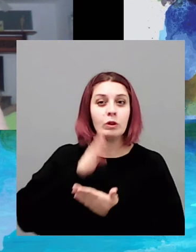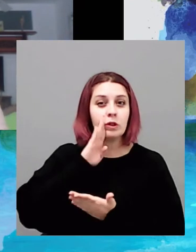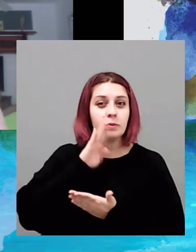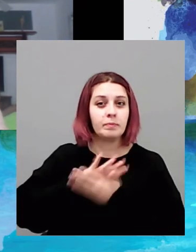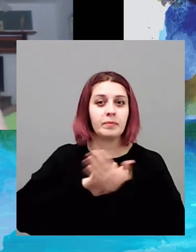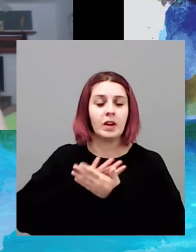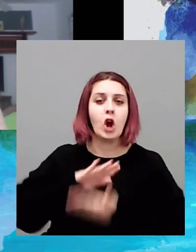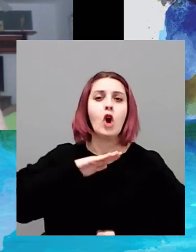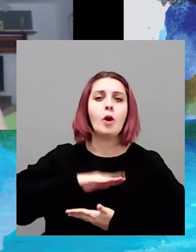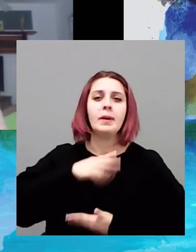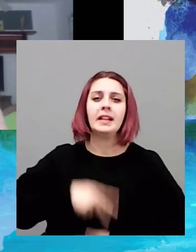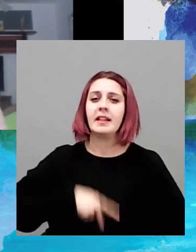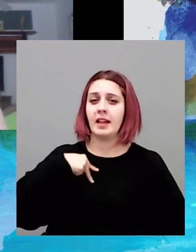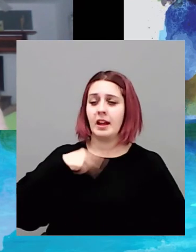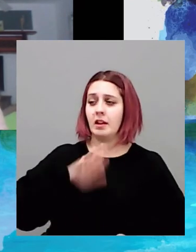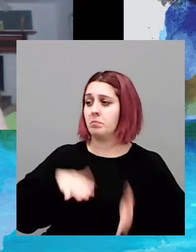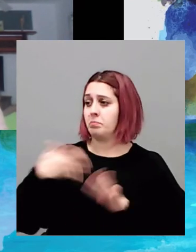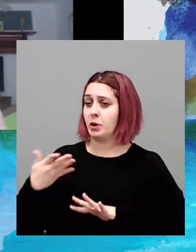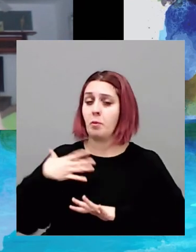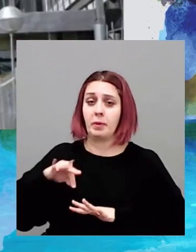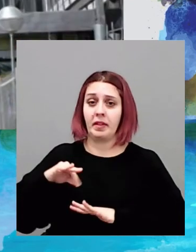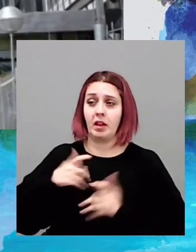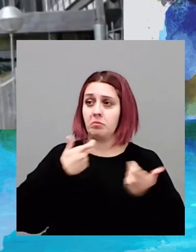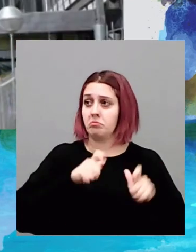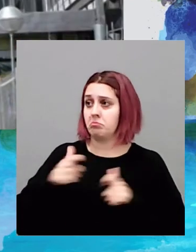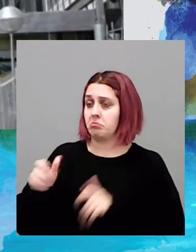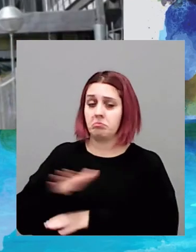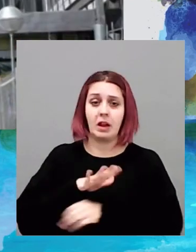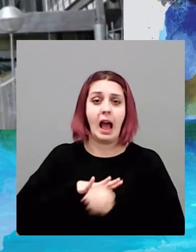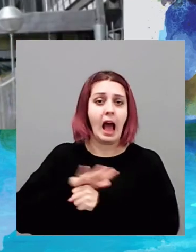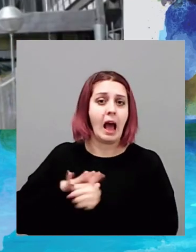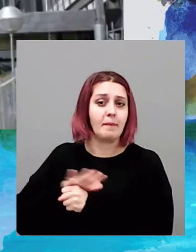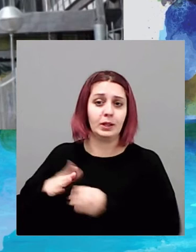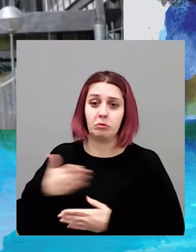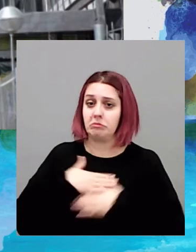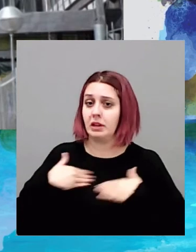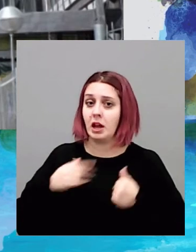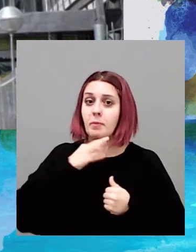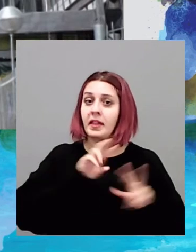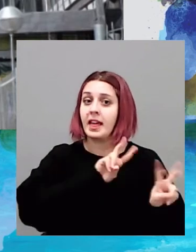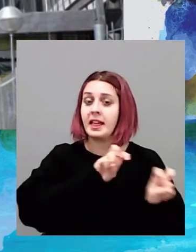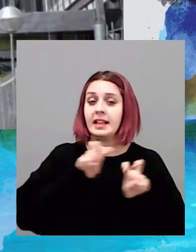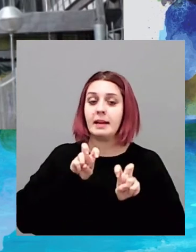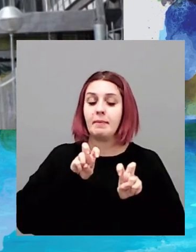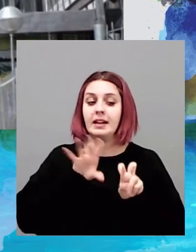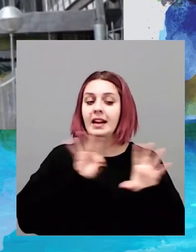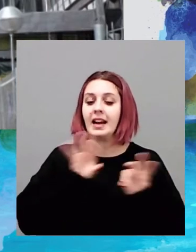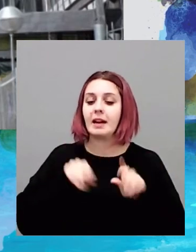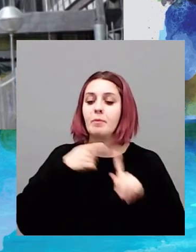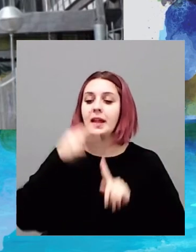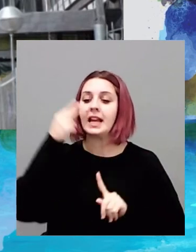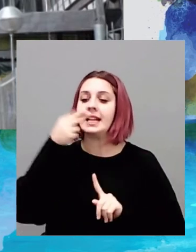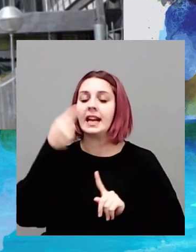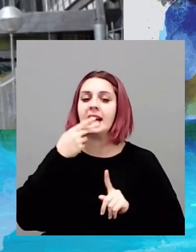Our courses, as you said, these are generic skills that can be applied to any field. We chose topics that